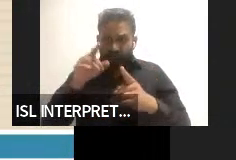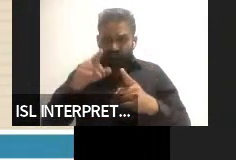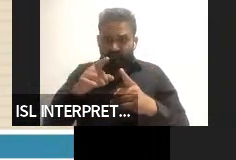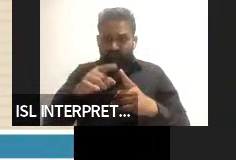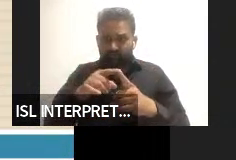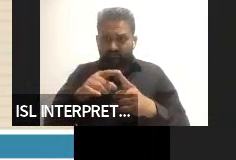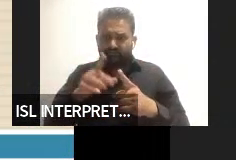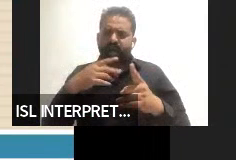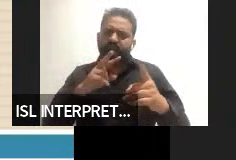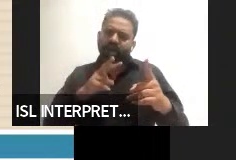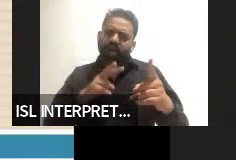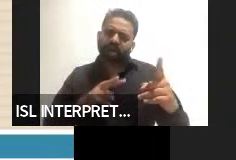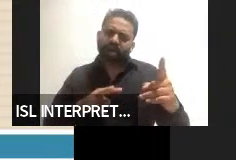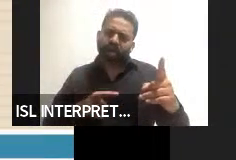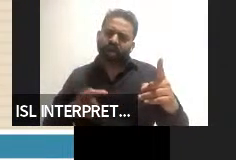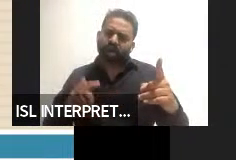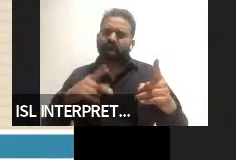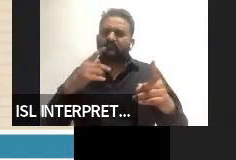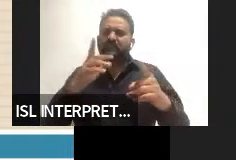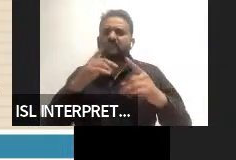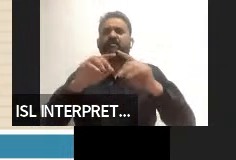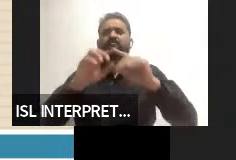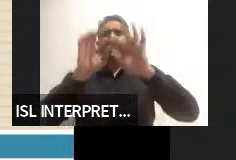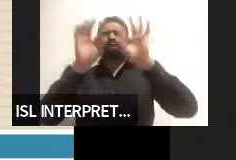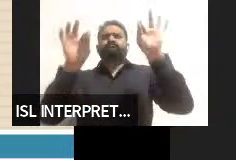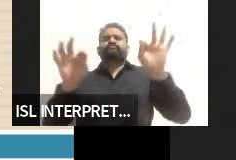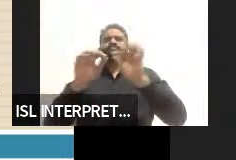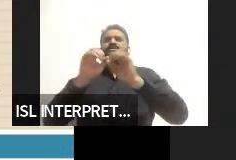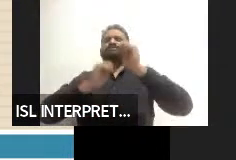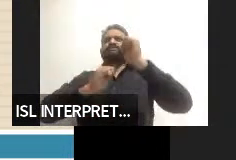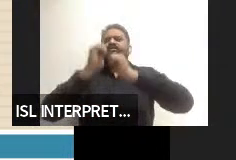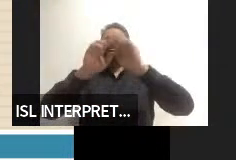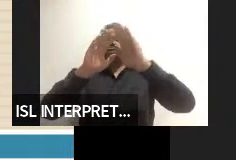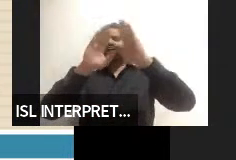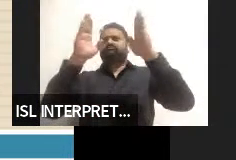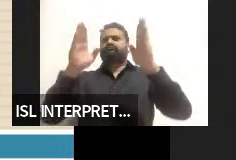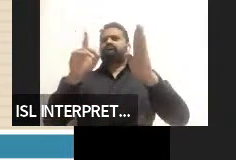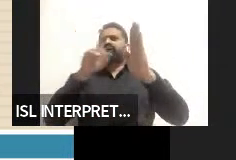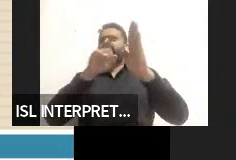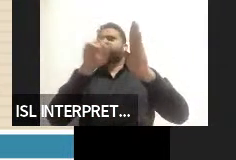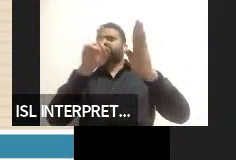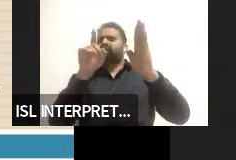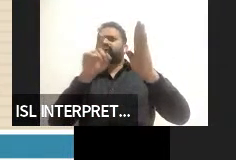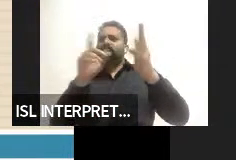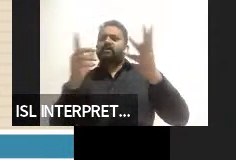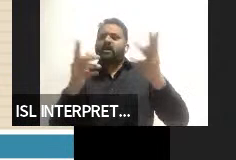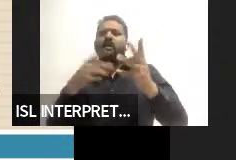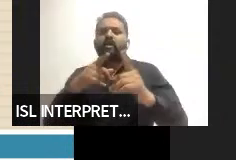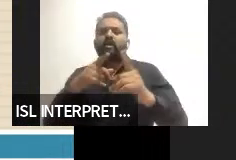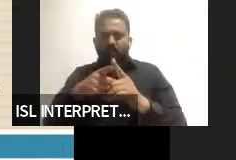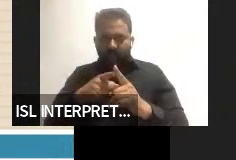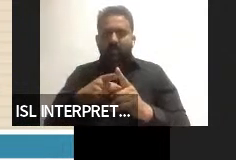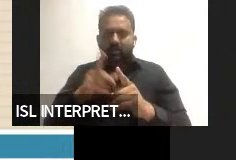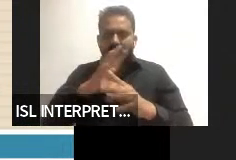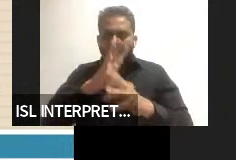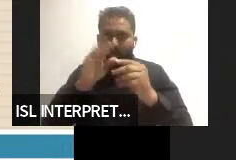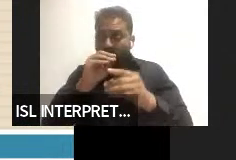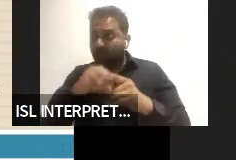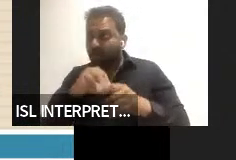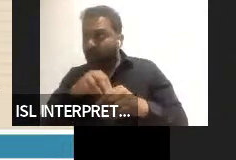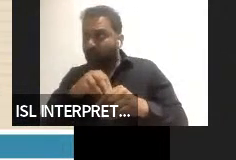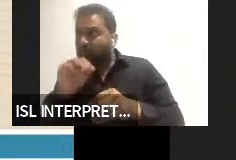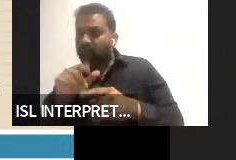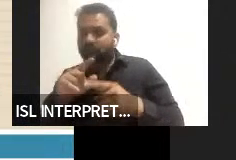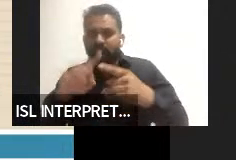more about looking at the structure, that whatever the memoranda should have, do you have all those things?